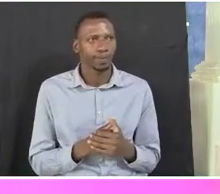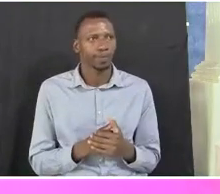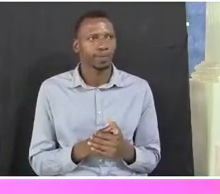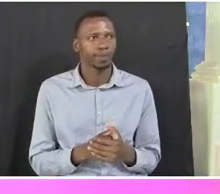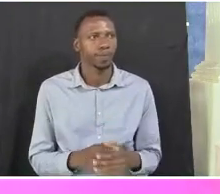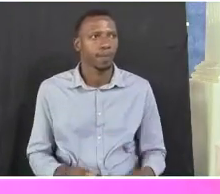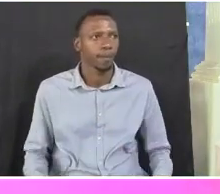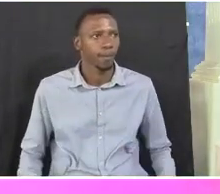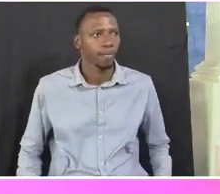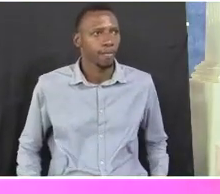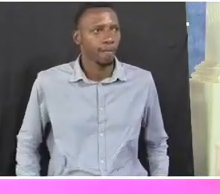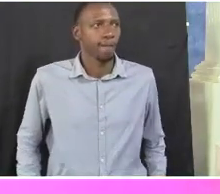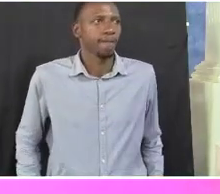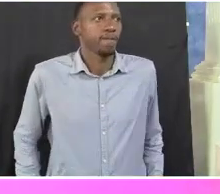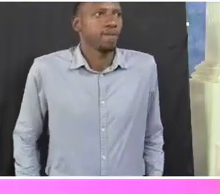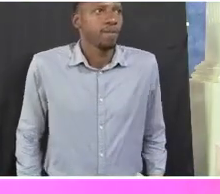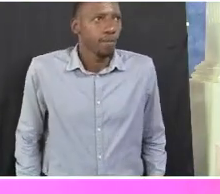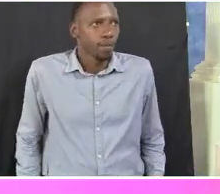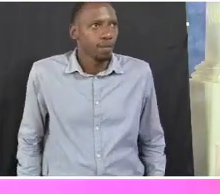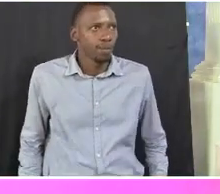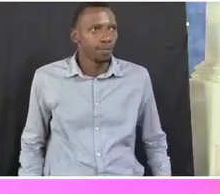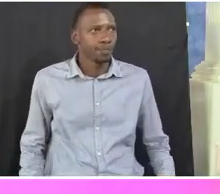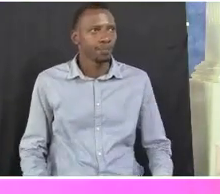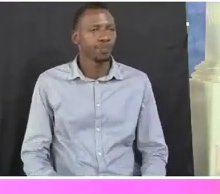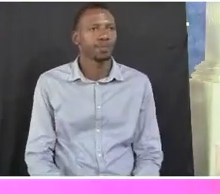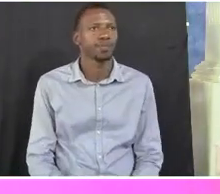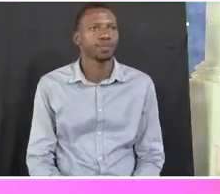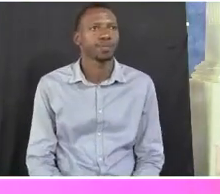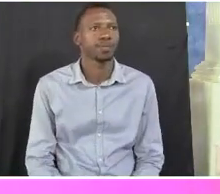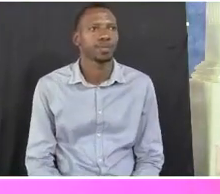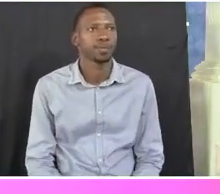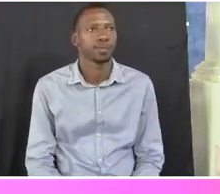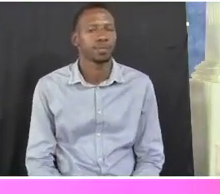Deuteronomy chapter 6.